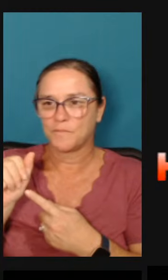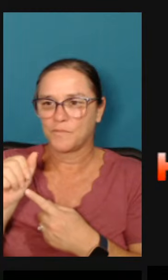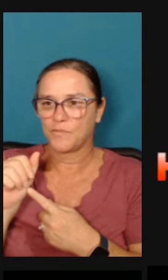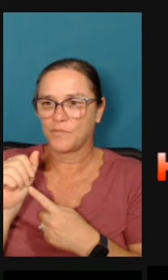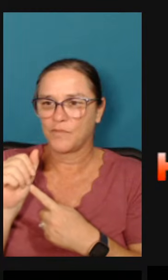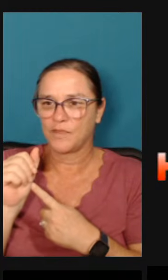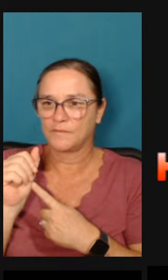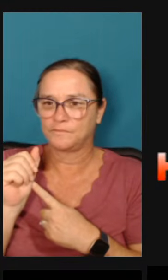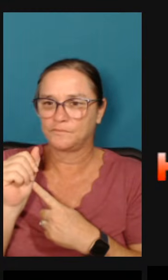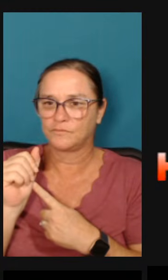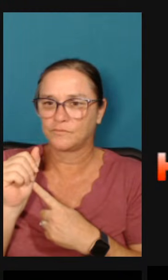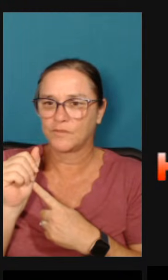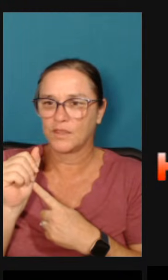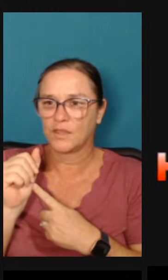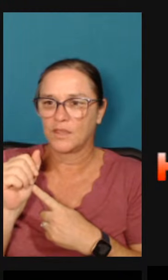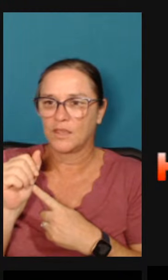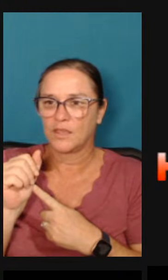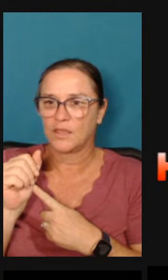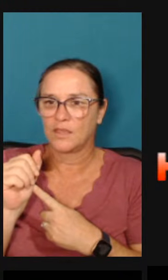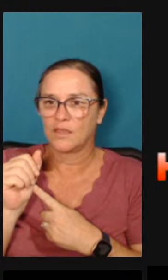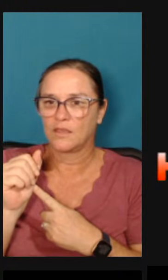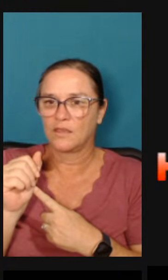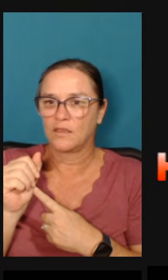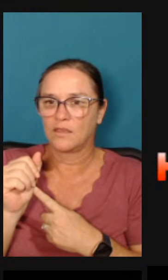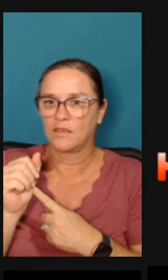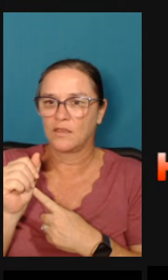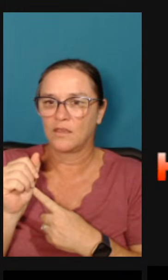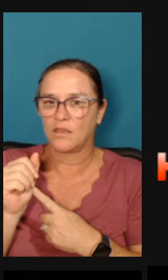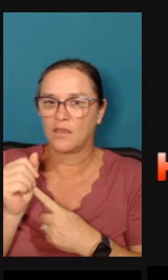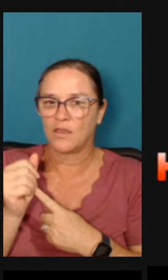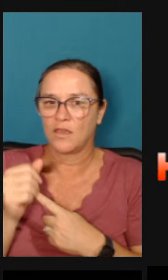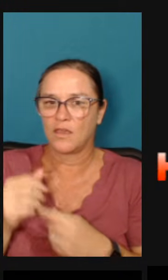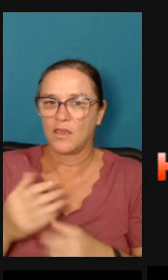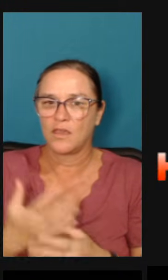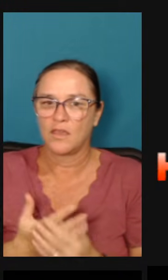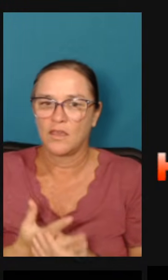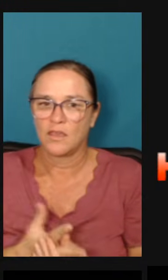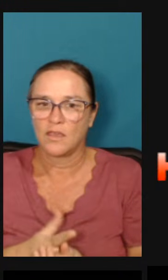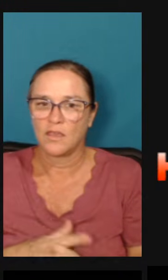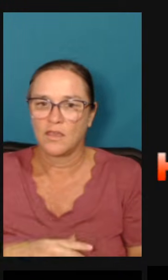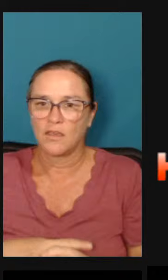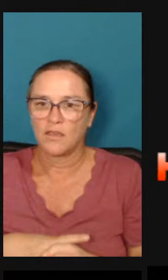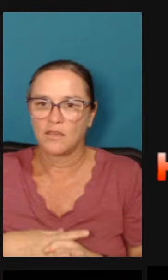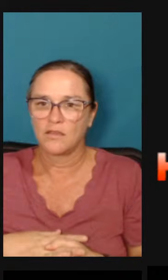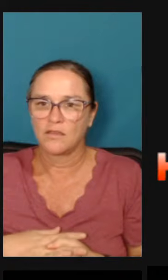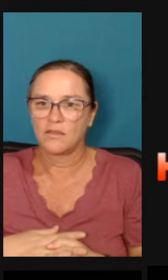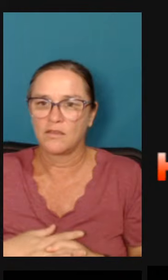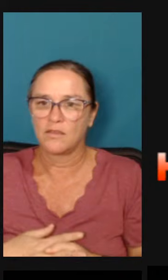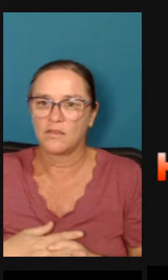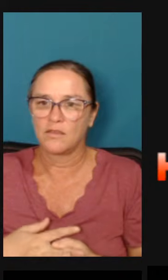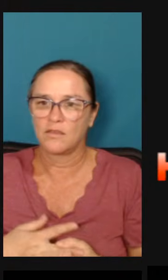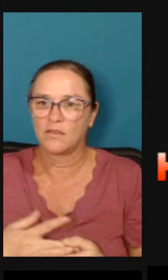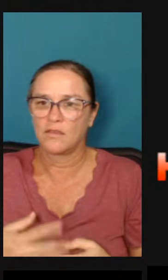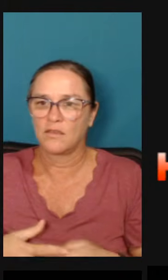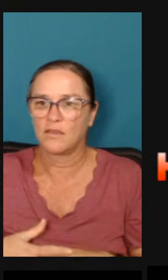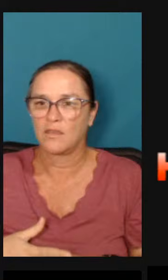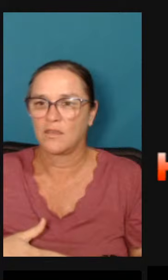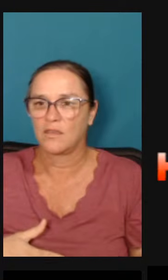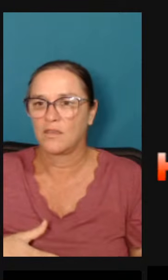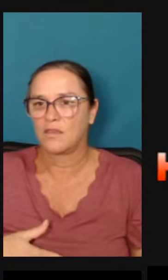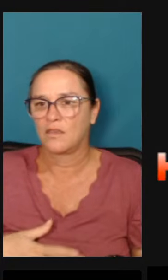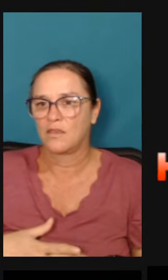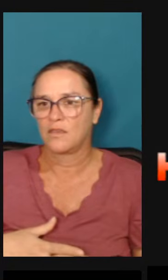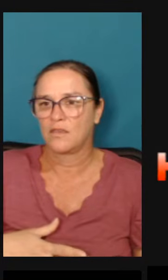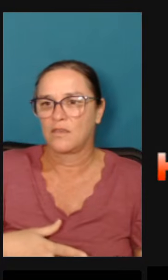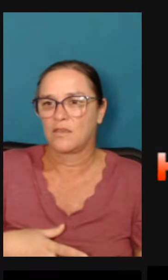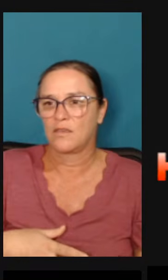last paragraph. Poaha. Oh, Tephra. Pohaha. Yeah. Yeah. It's almost his